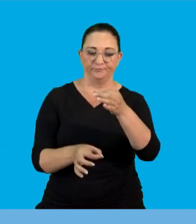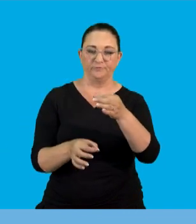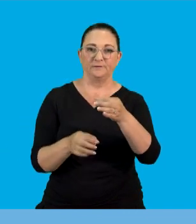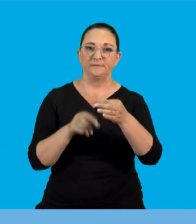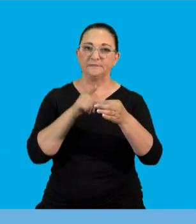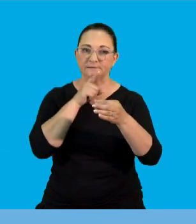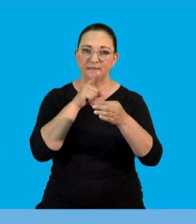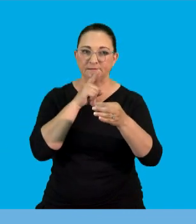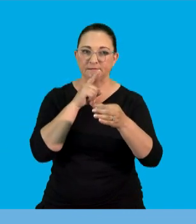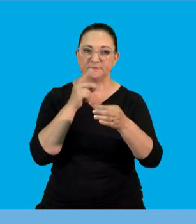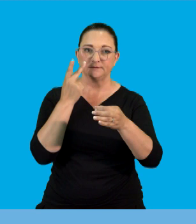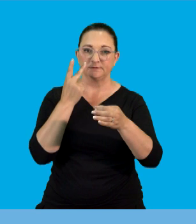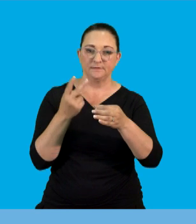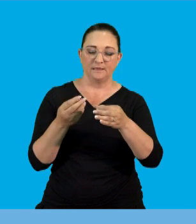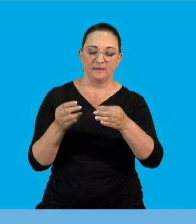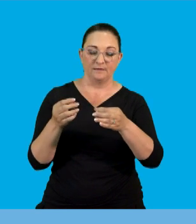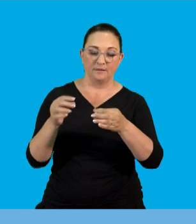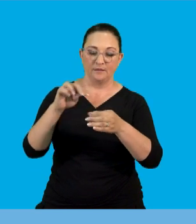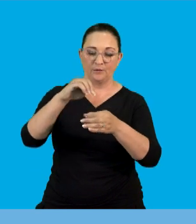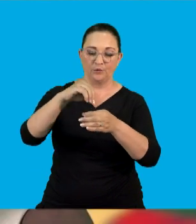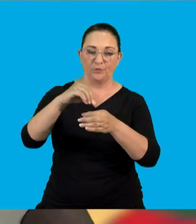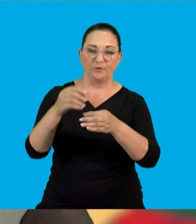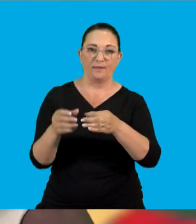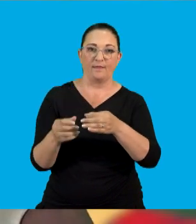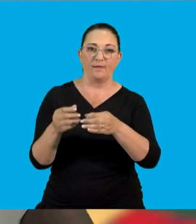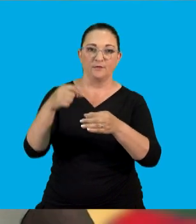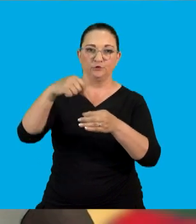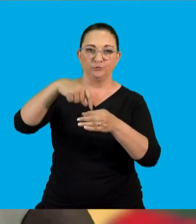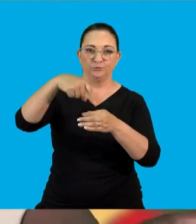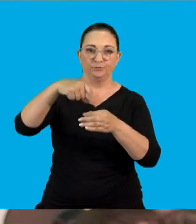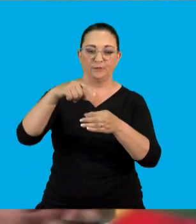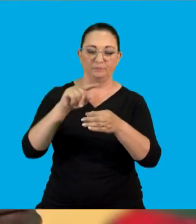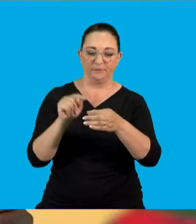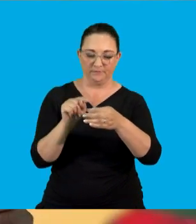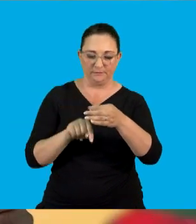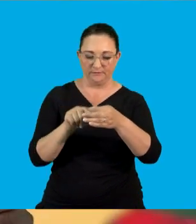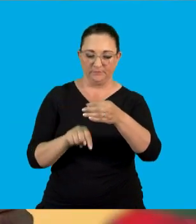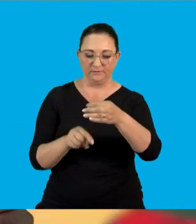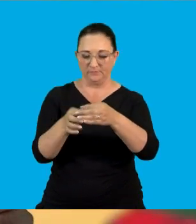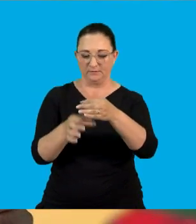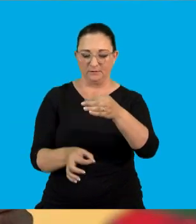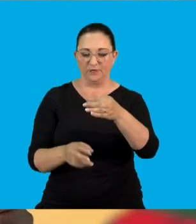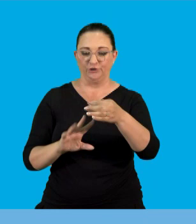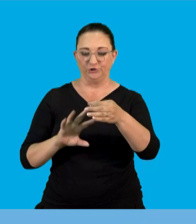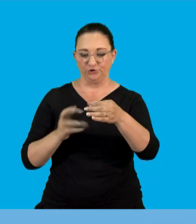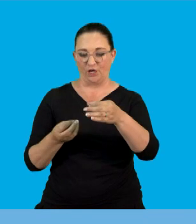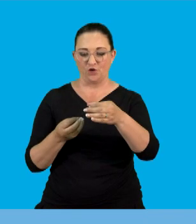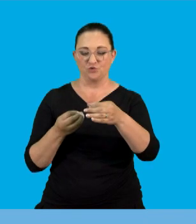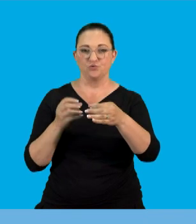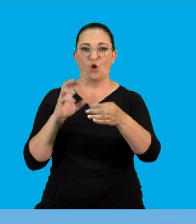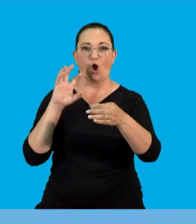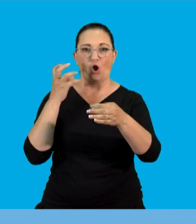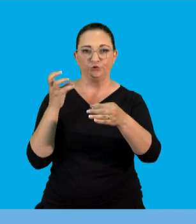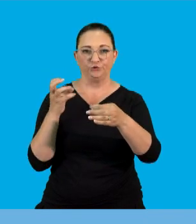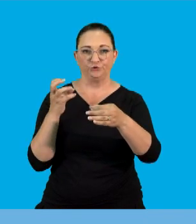substance, in this case an unknown solution, if the indicator changes orange, that simply means the substance is